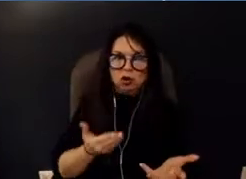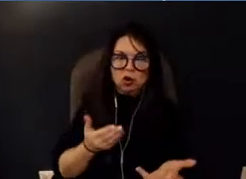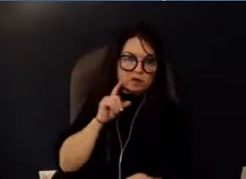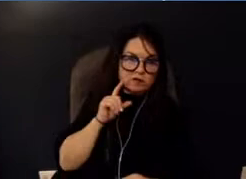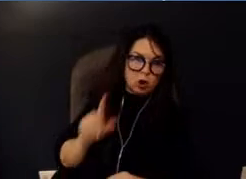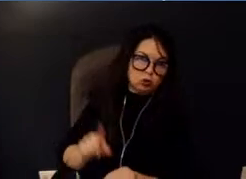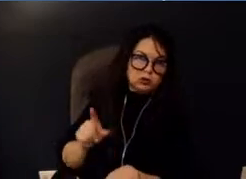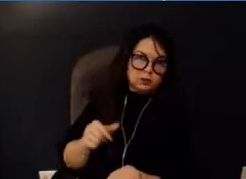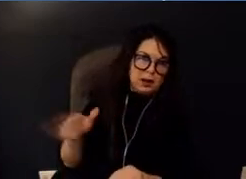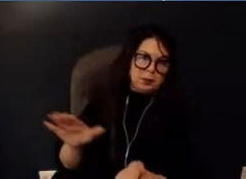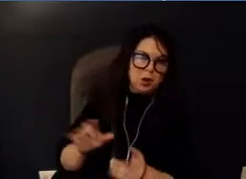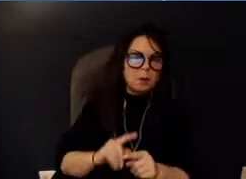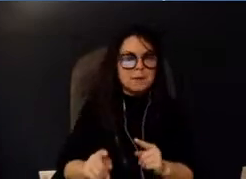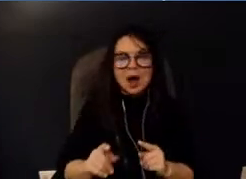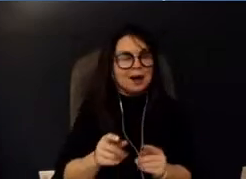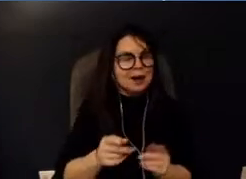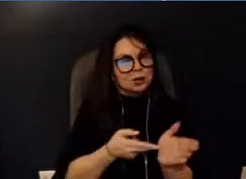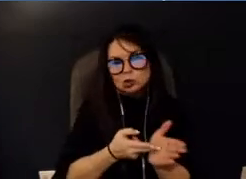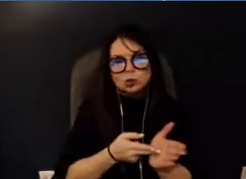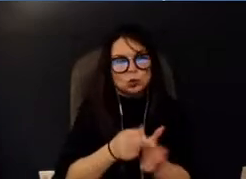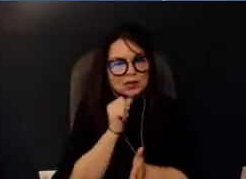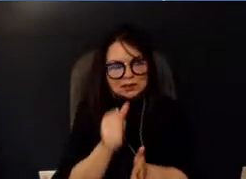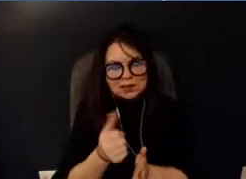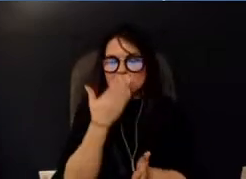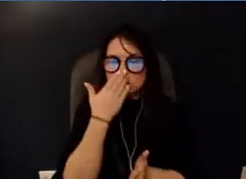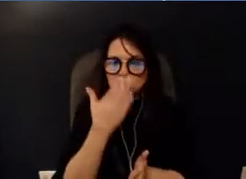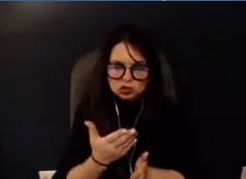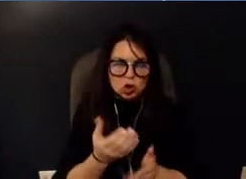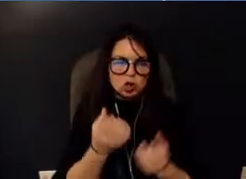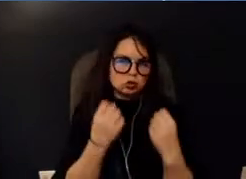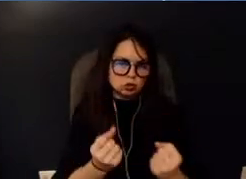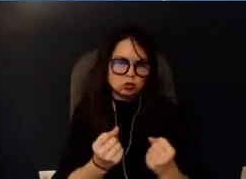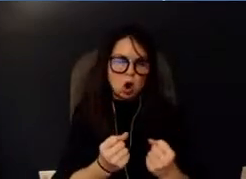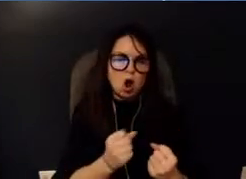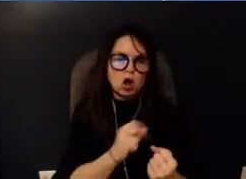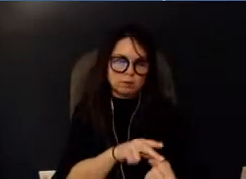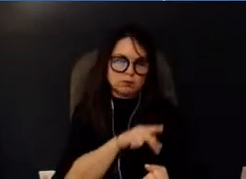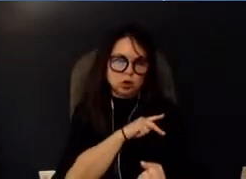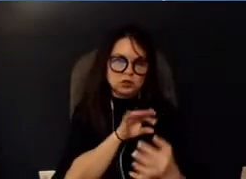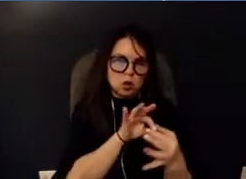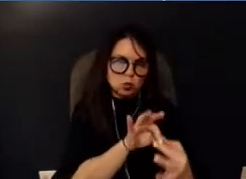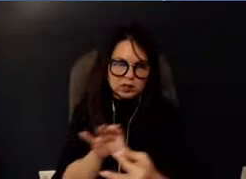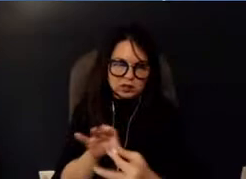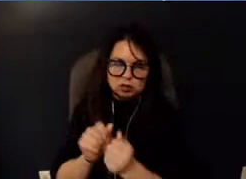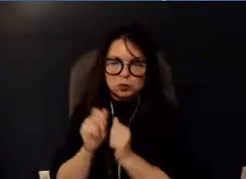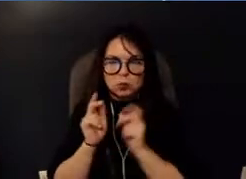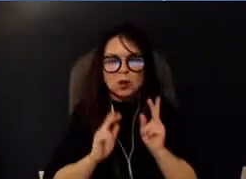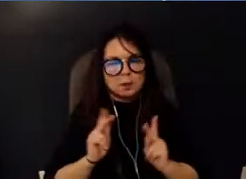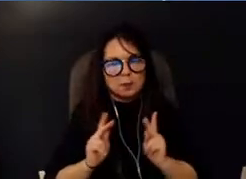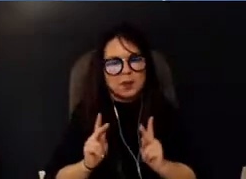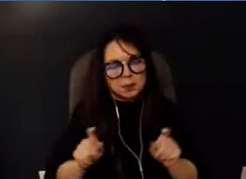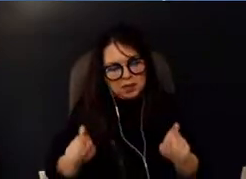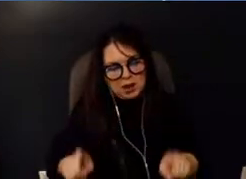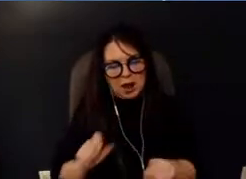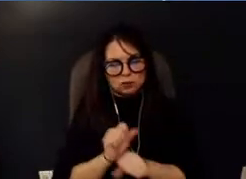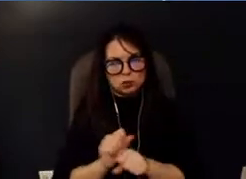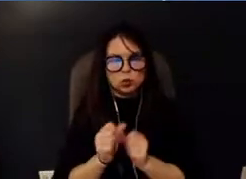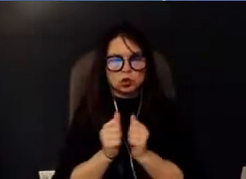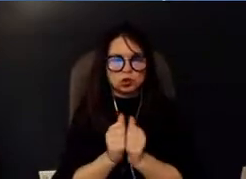great, strong personal relationships between a lot of people who have to work together. And I think that the fact that we got to this